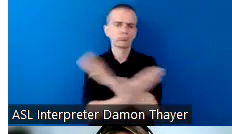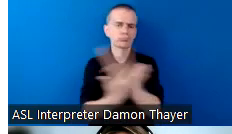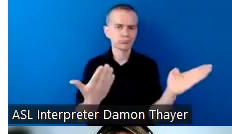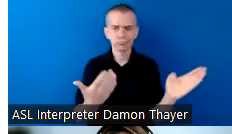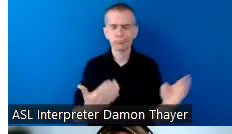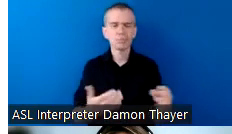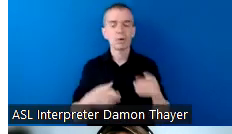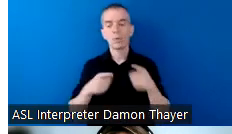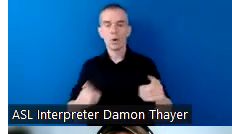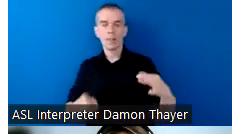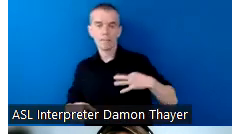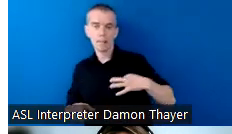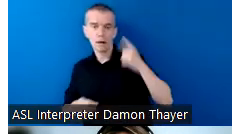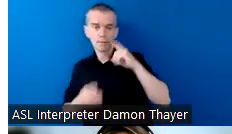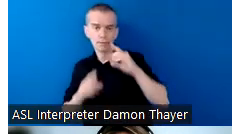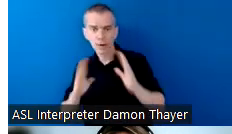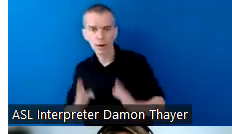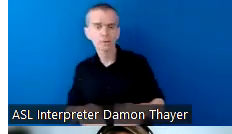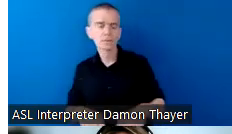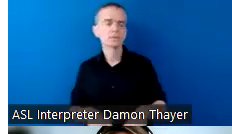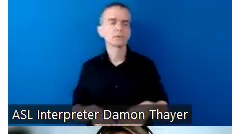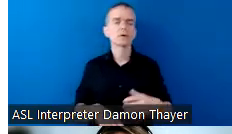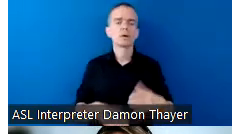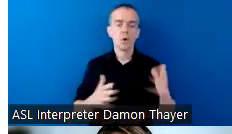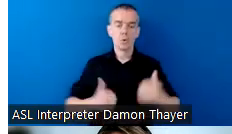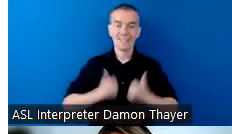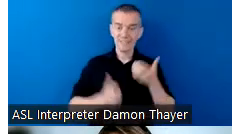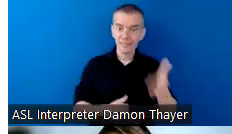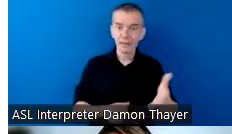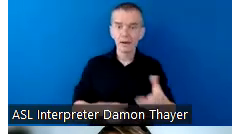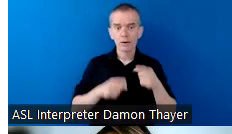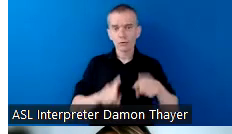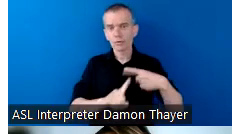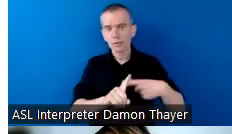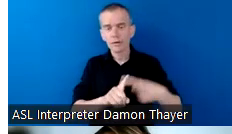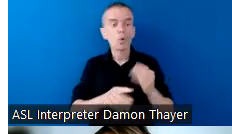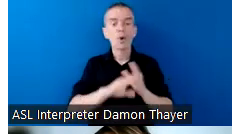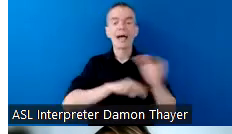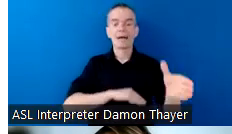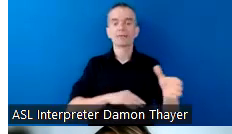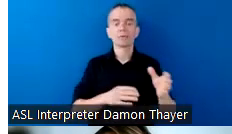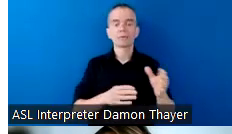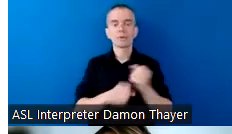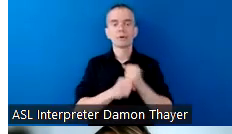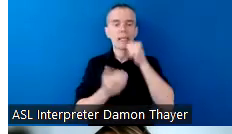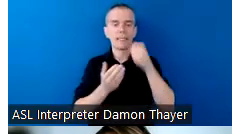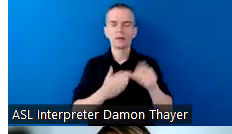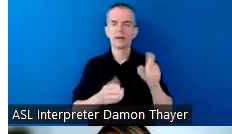somebody's applying for housing, while they're already living in the unit, or during their tenancy, or even after they've received a notice to move